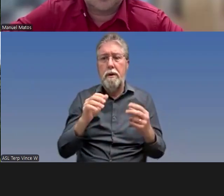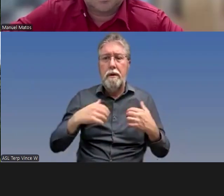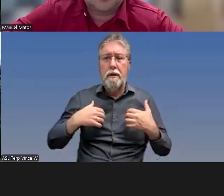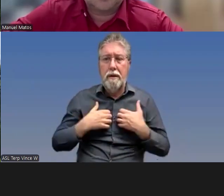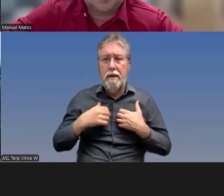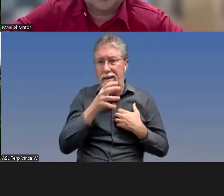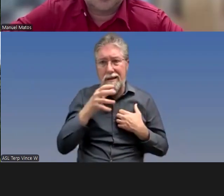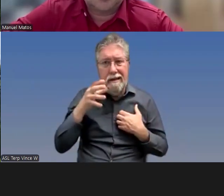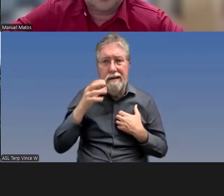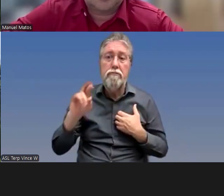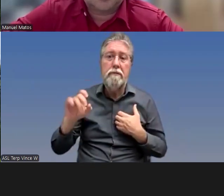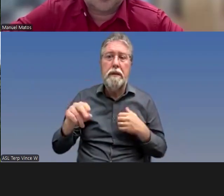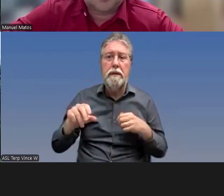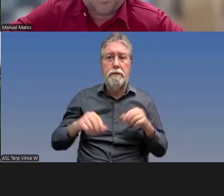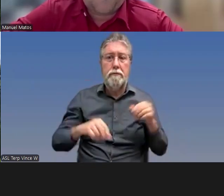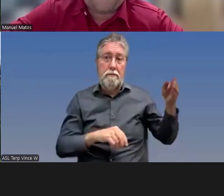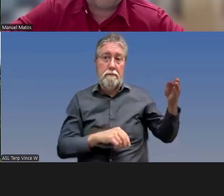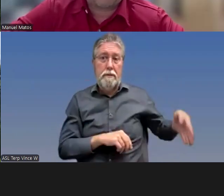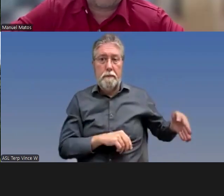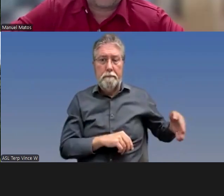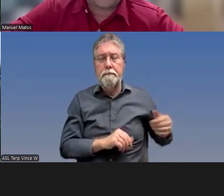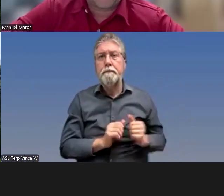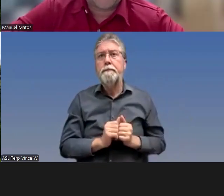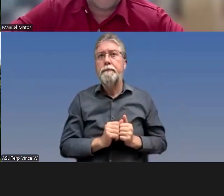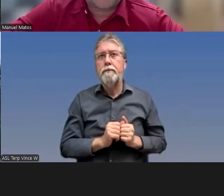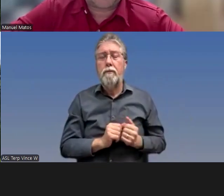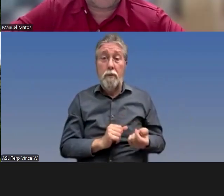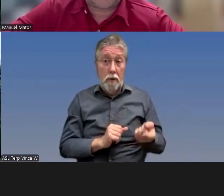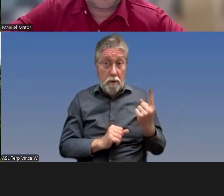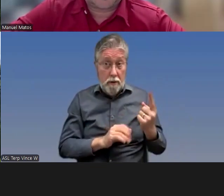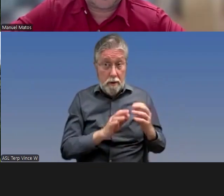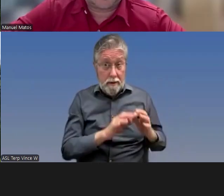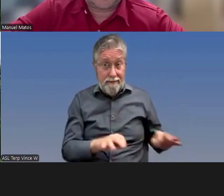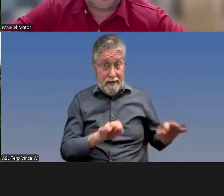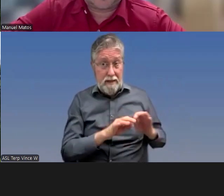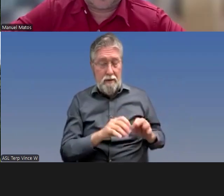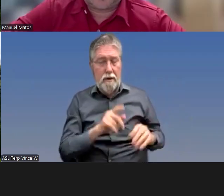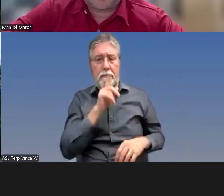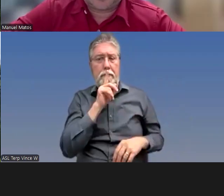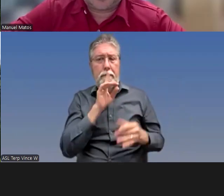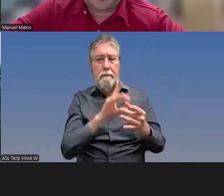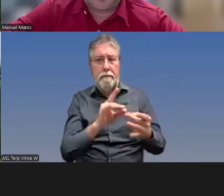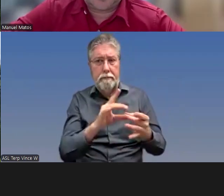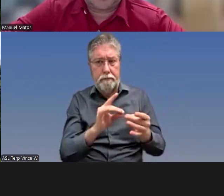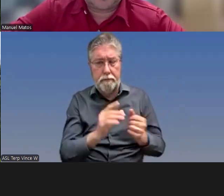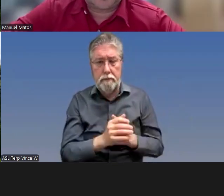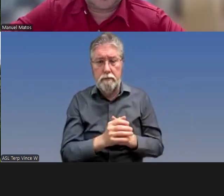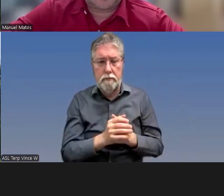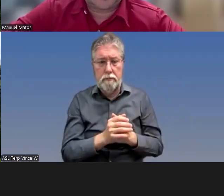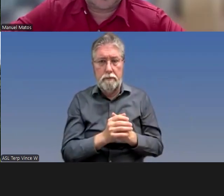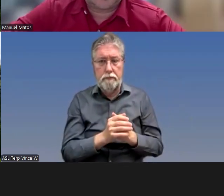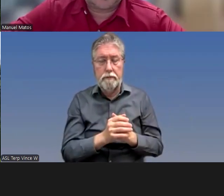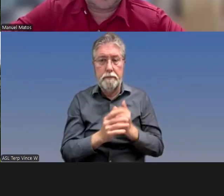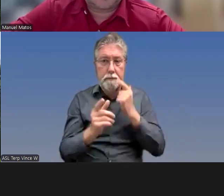And one of the values of these that I didn't mention is that when